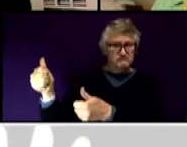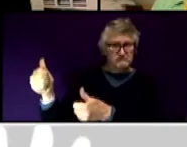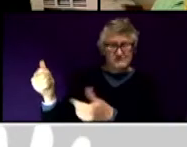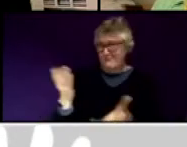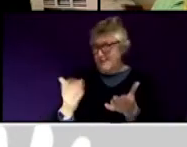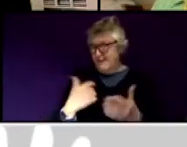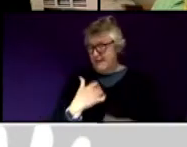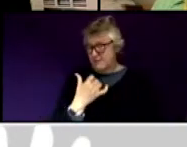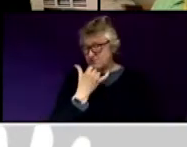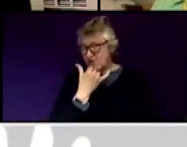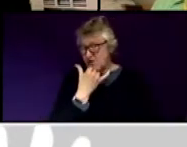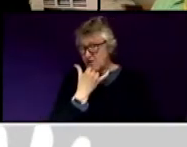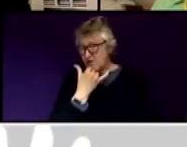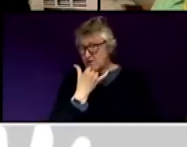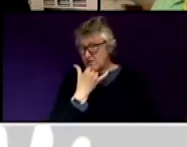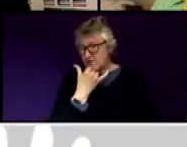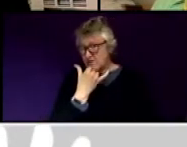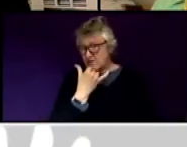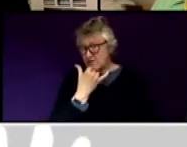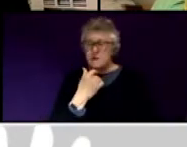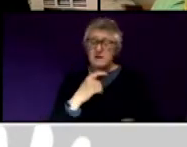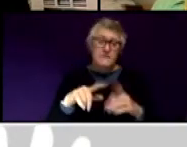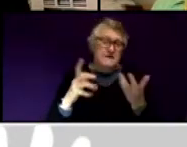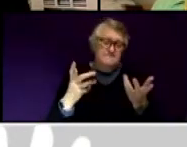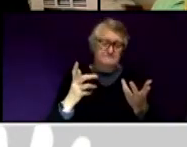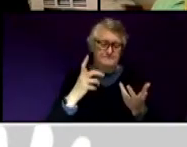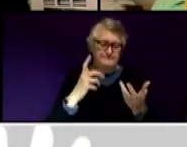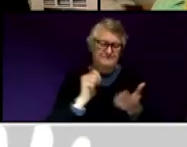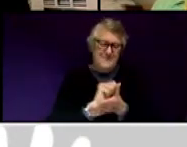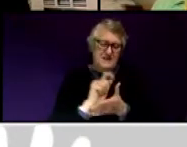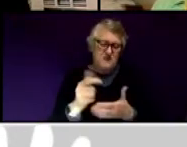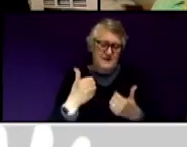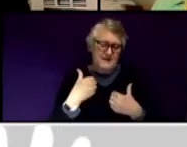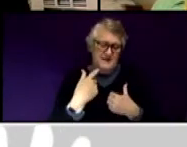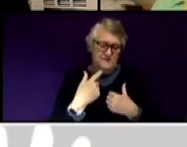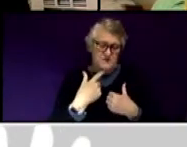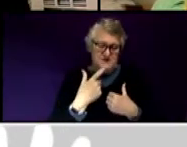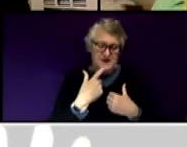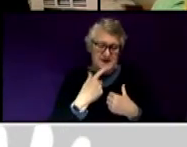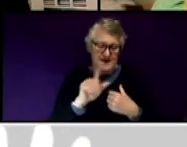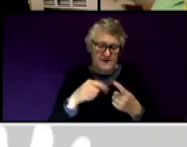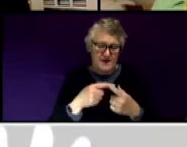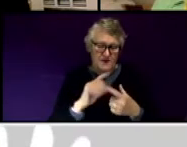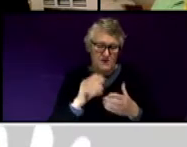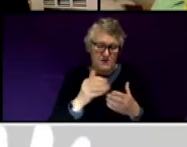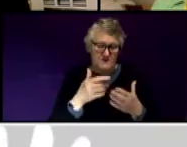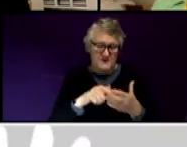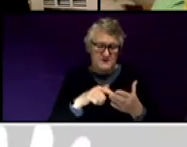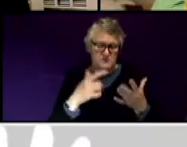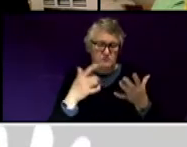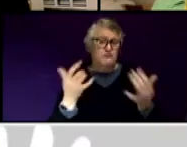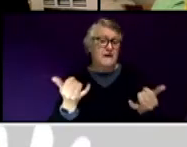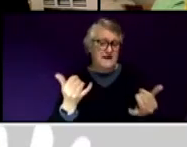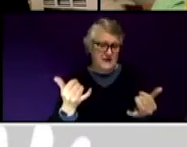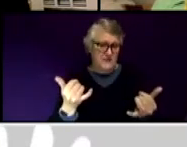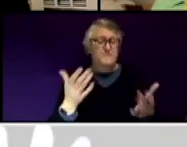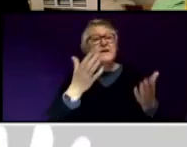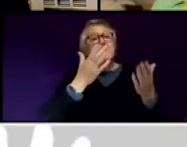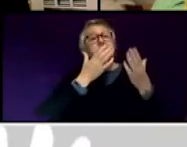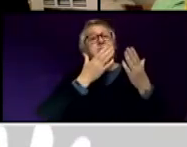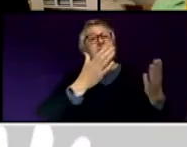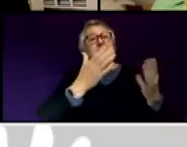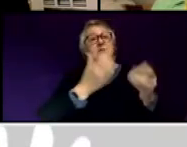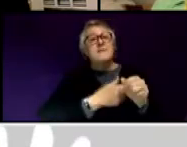And I think that's all I have to say on all of this stuff right now. Thank you everyone who's